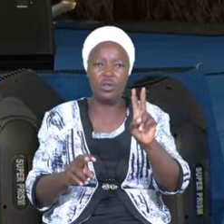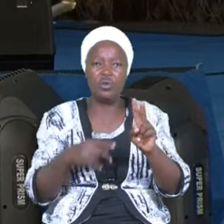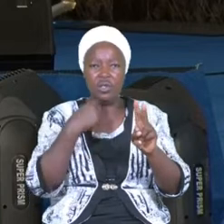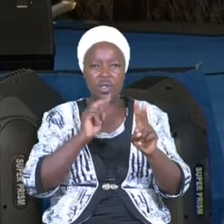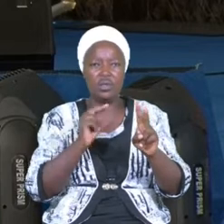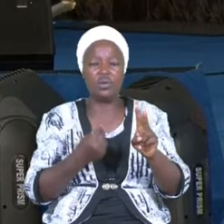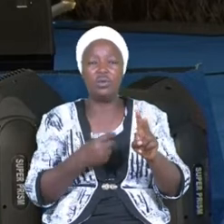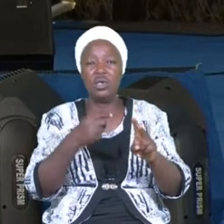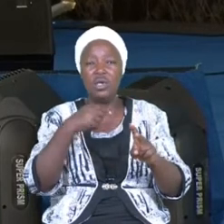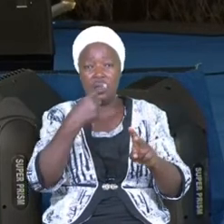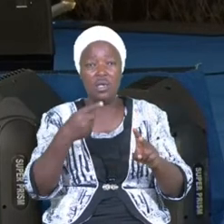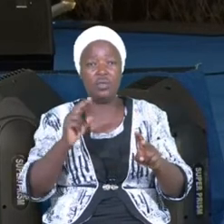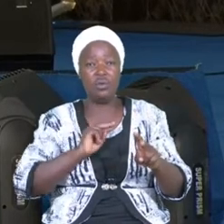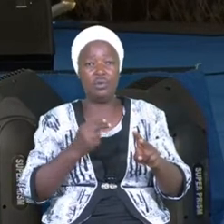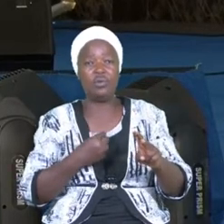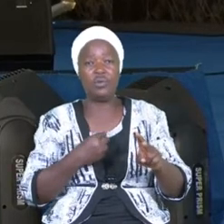us,